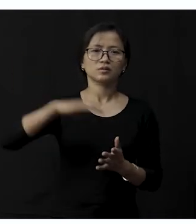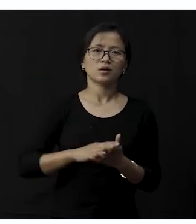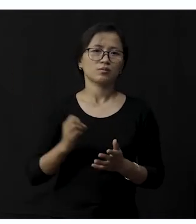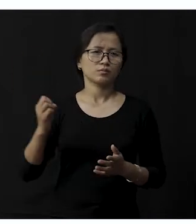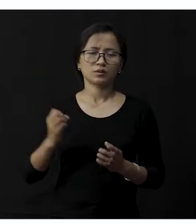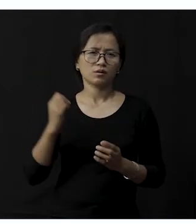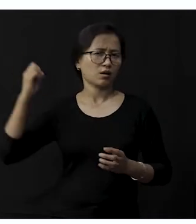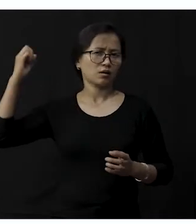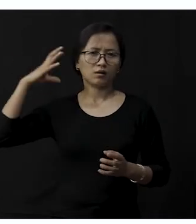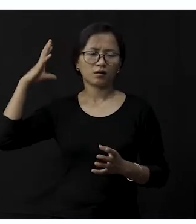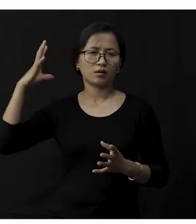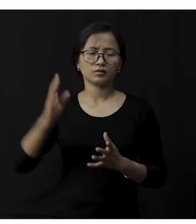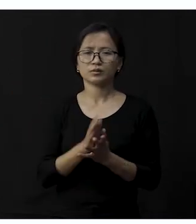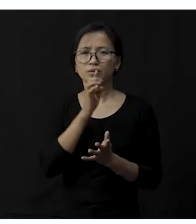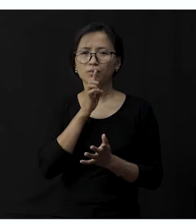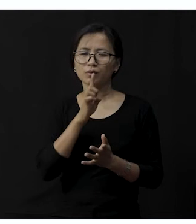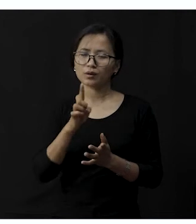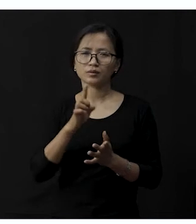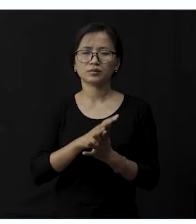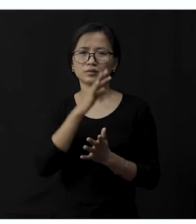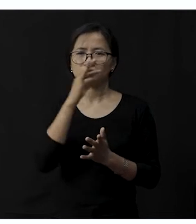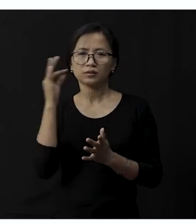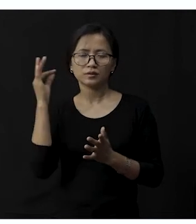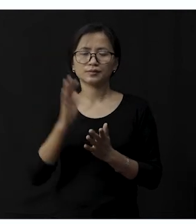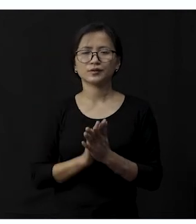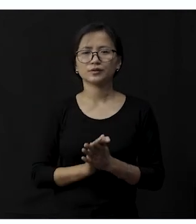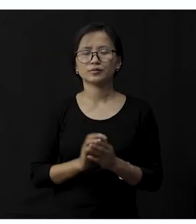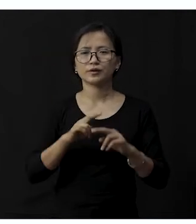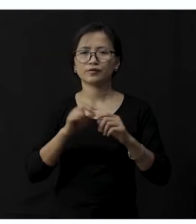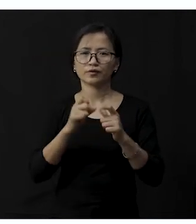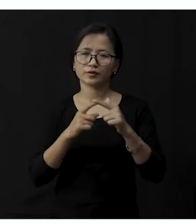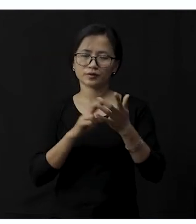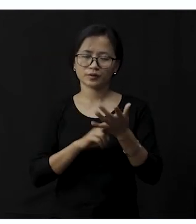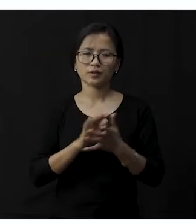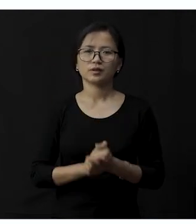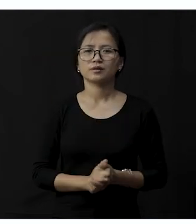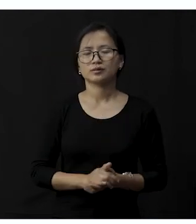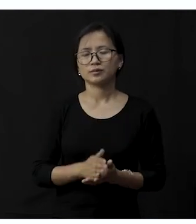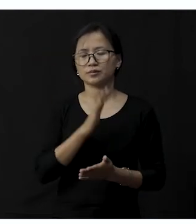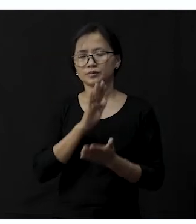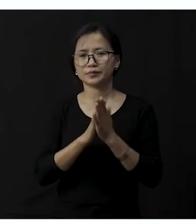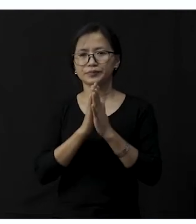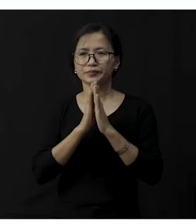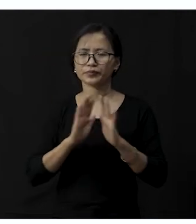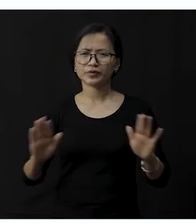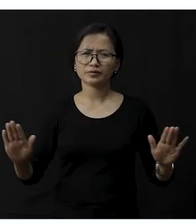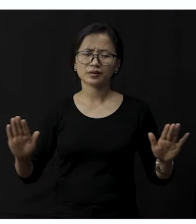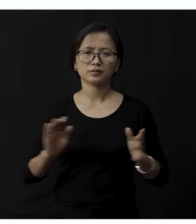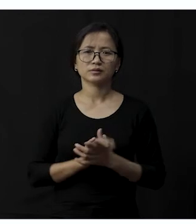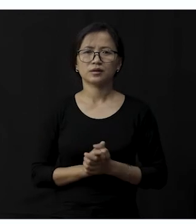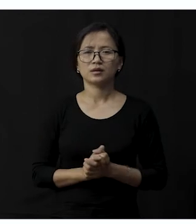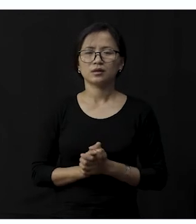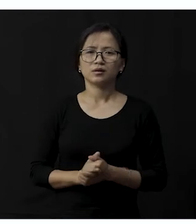be quiet, it can be nice, it can be faint, and it can be pleasant. So all these five